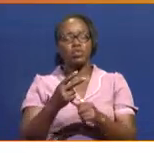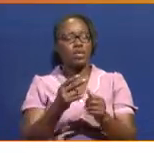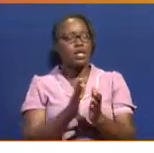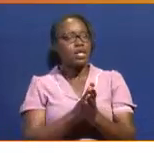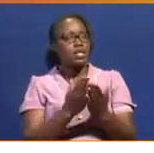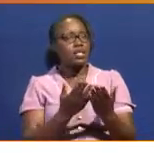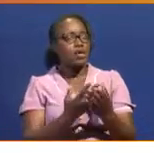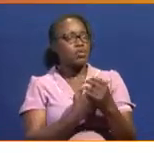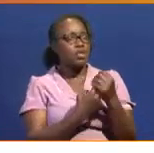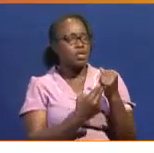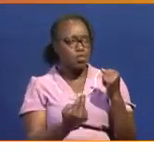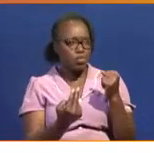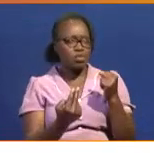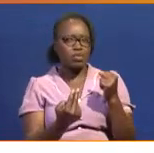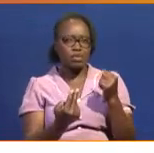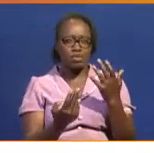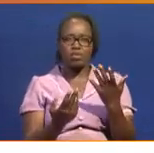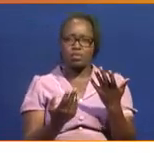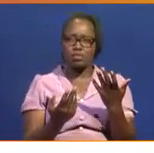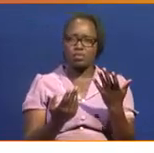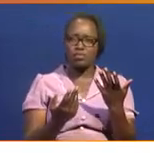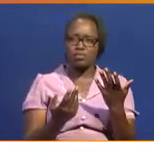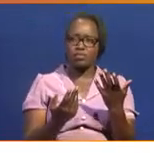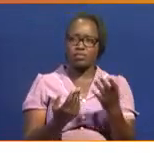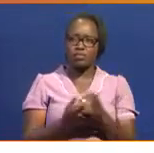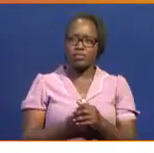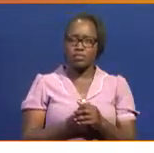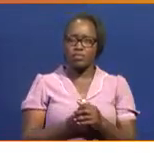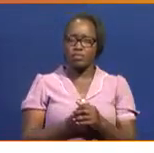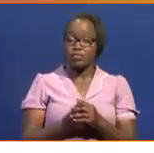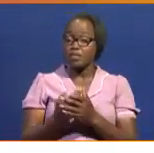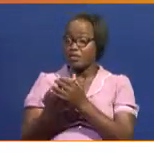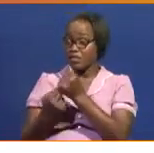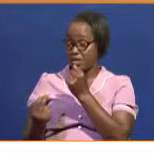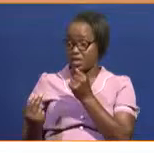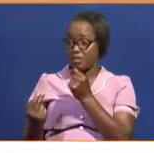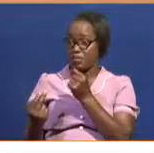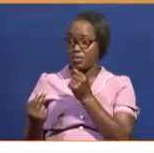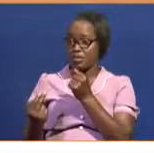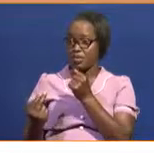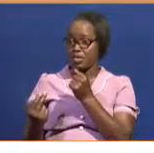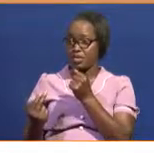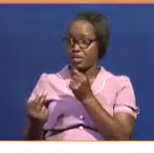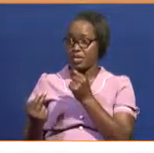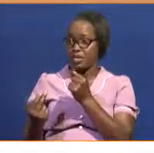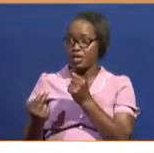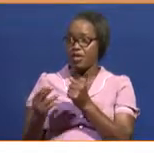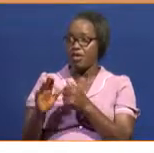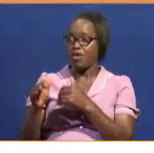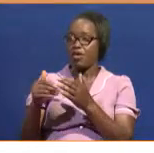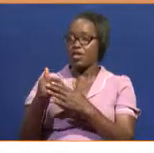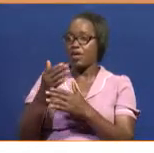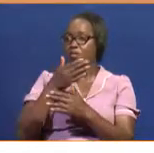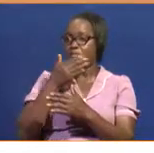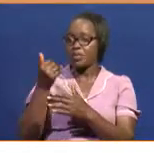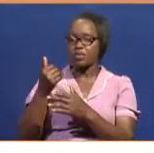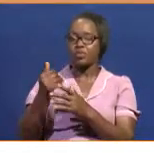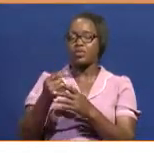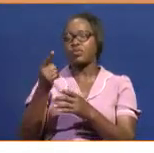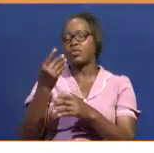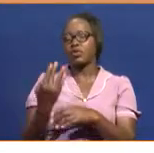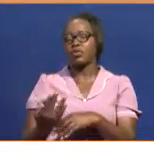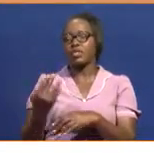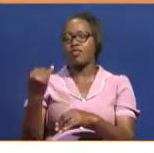talk about the doubles, because this is for the doubles. We got to the quarterfinals. Our best performance was